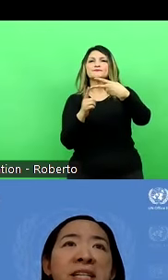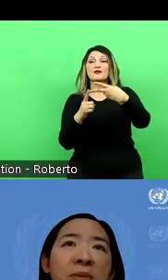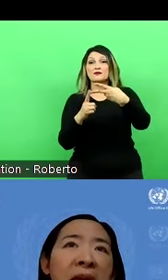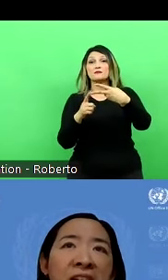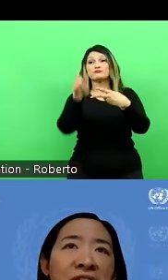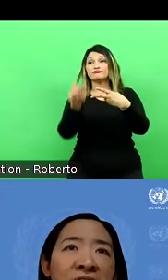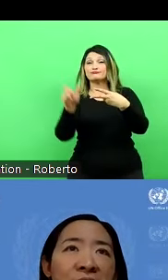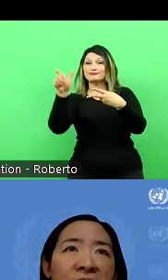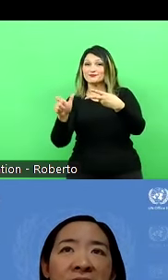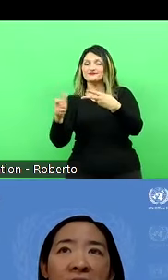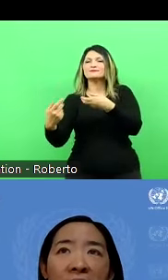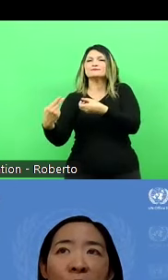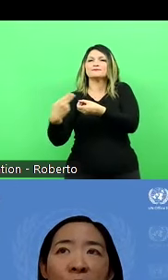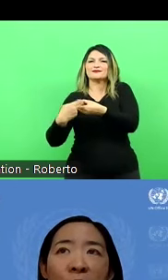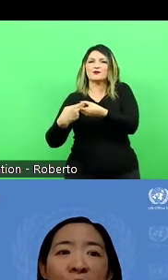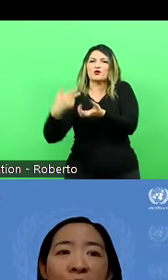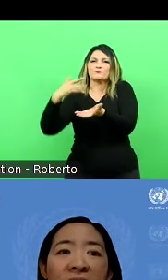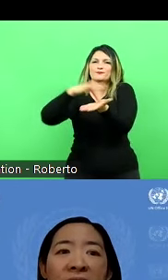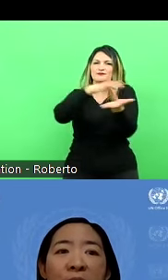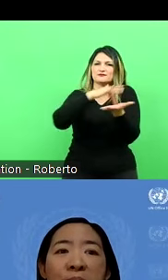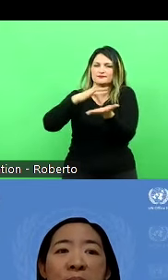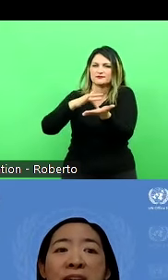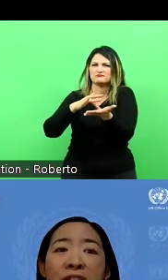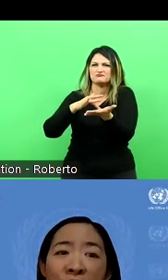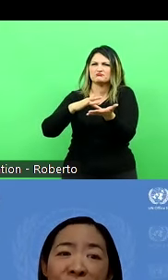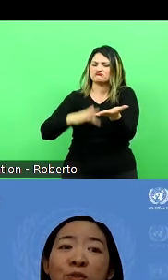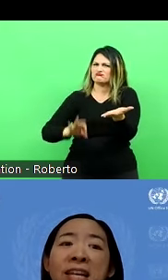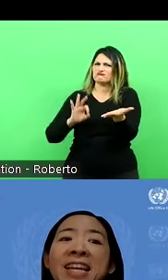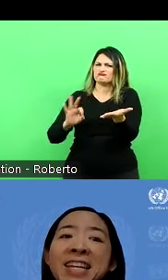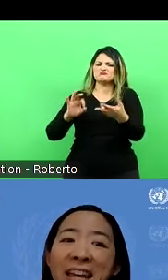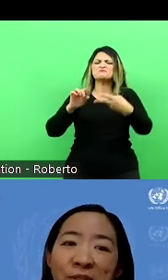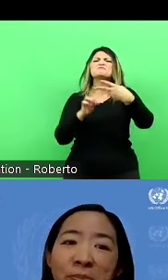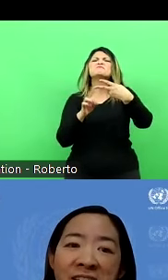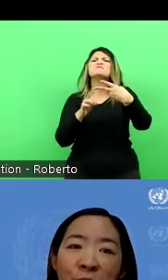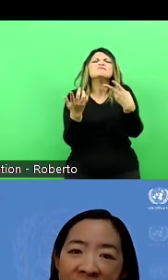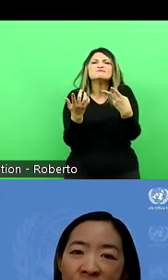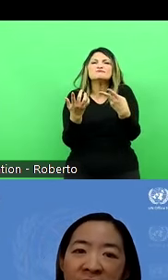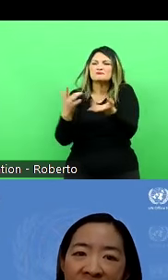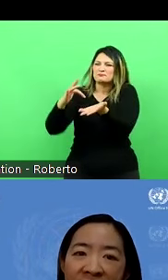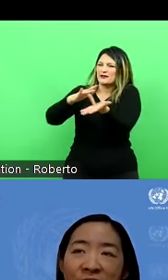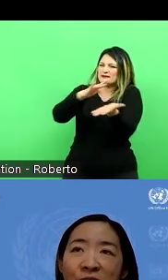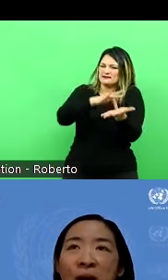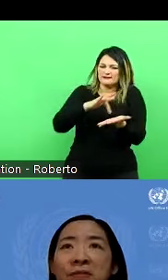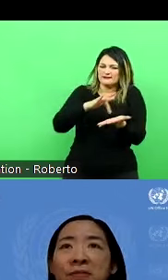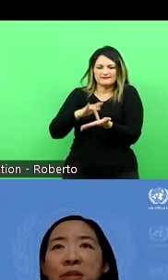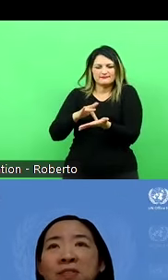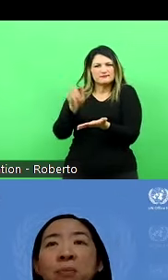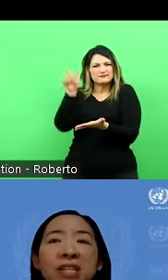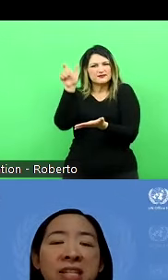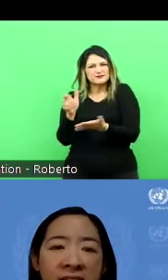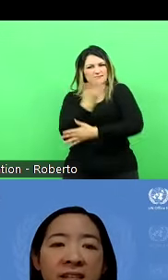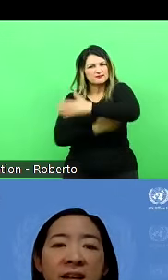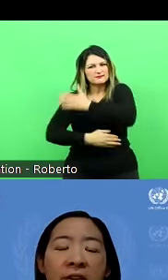Meaningful participation is really when you meaningfully engage a person with disabilities. You give